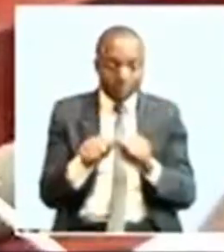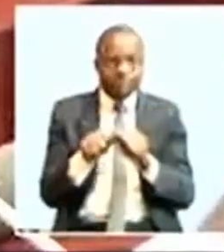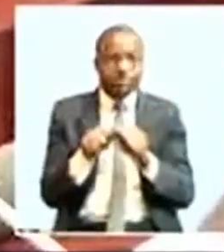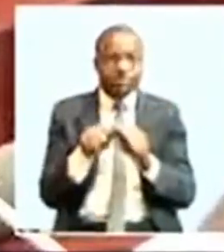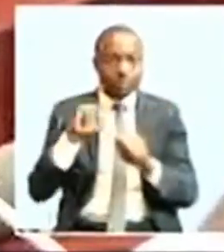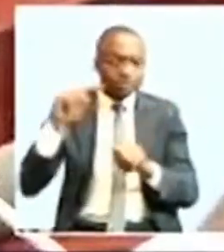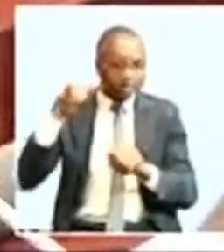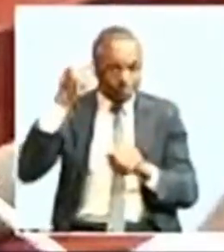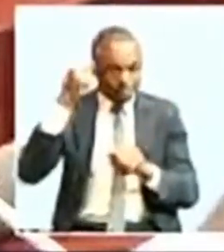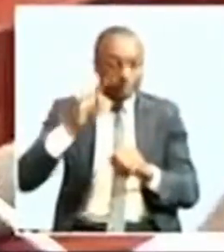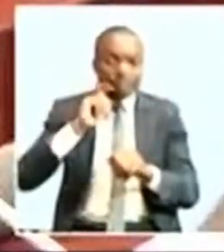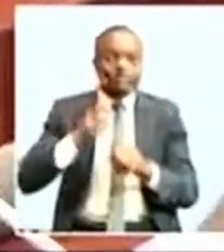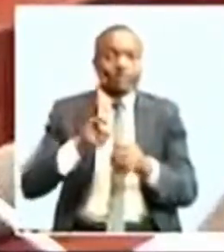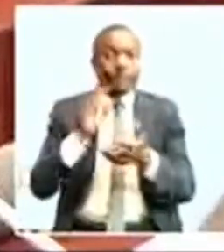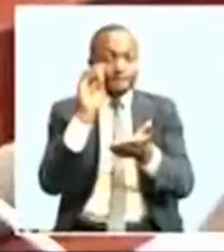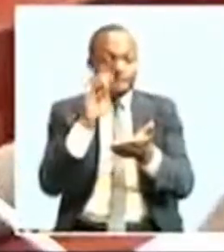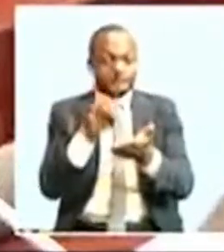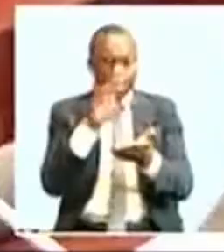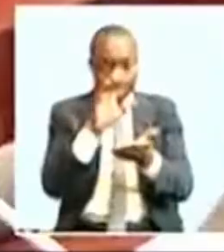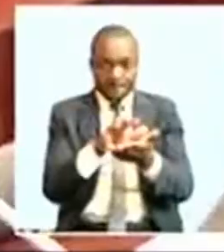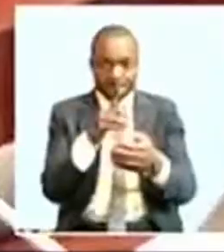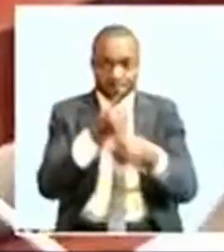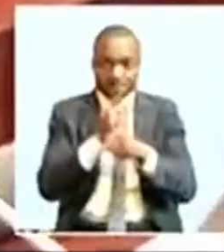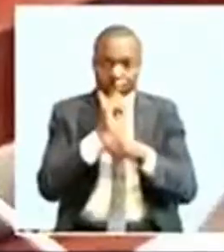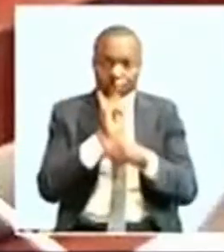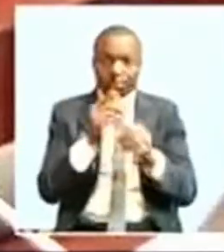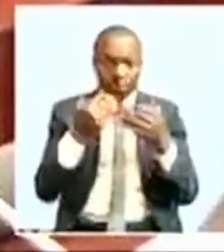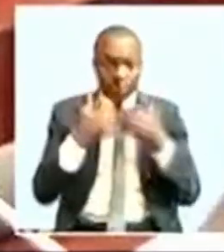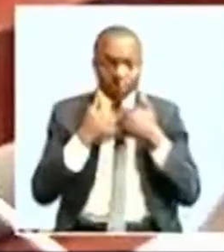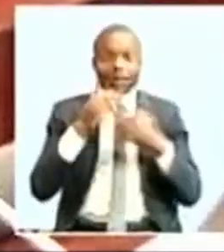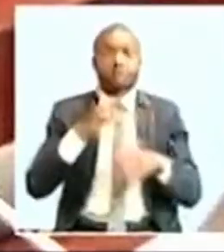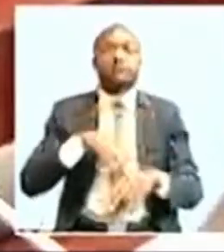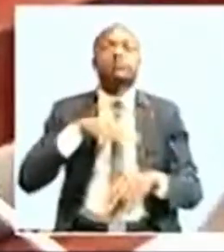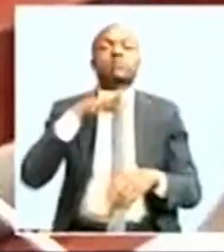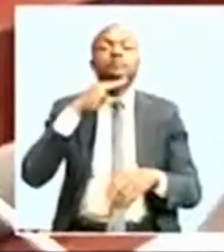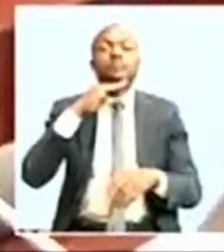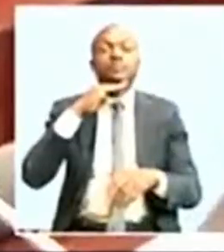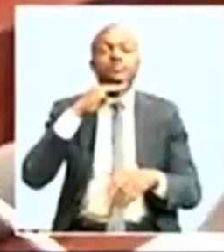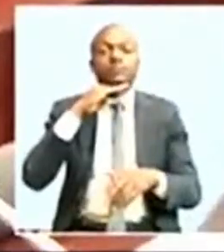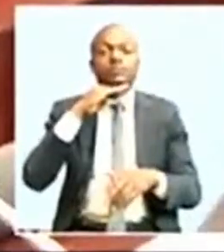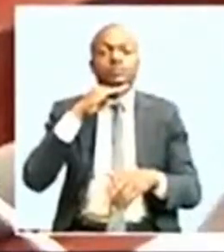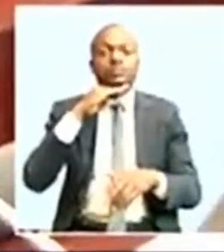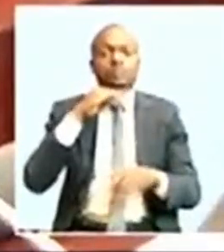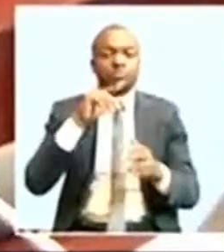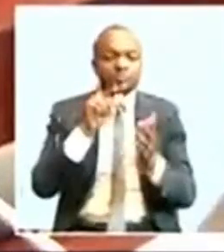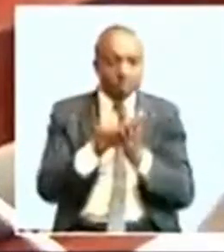government will need to put in place by ensuring that we have got adequate legal as well as